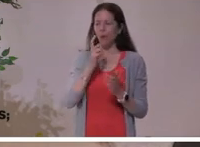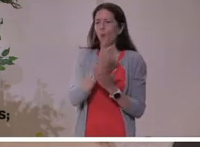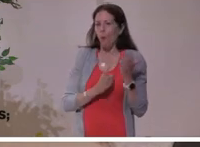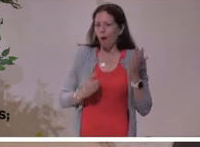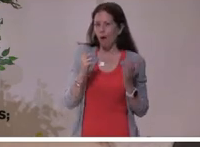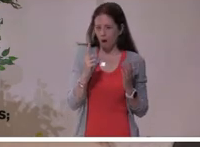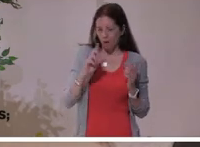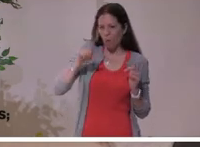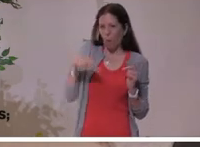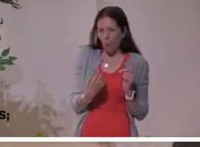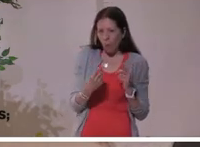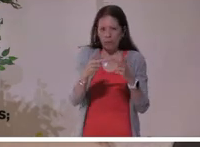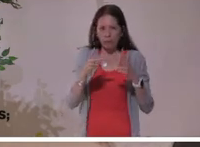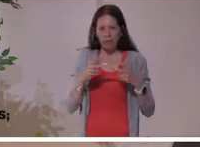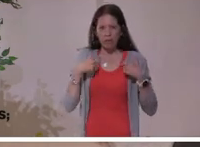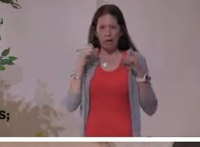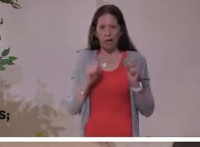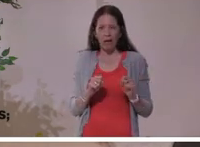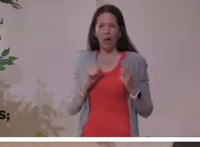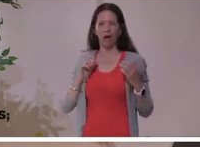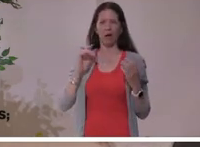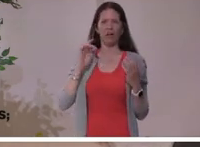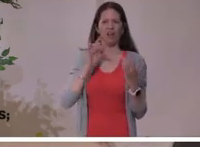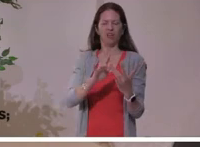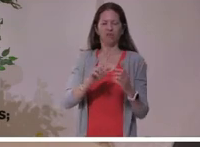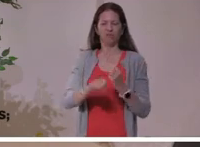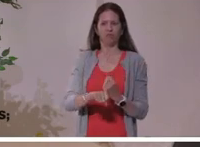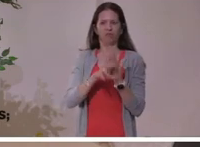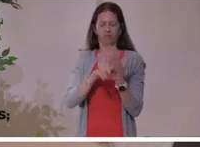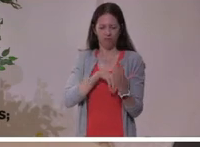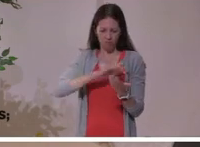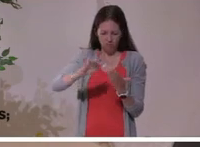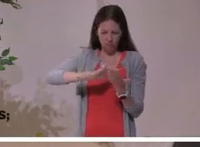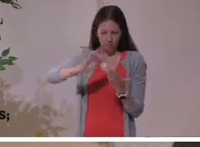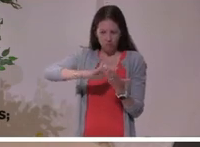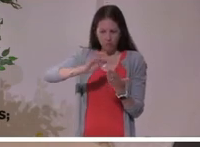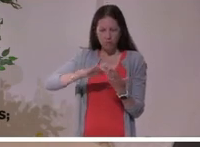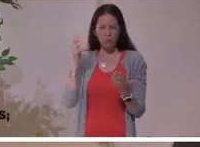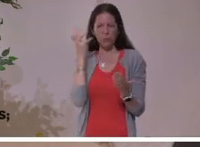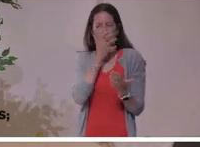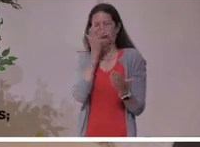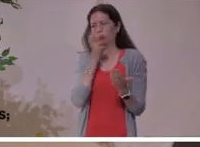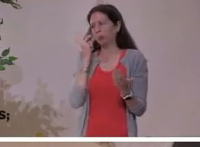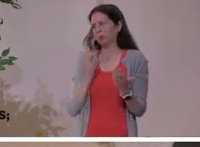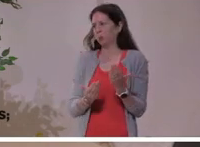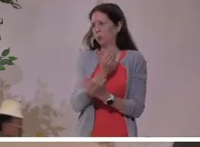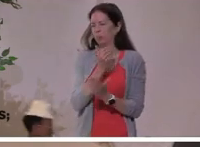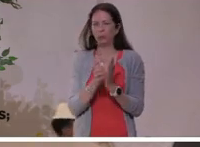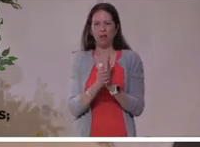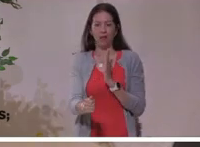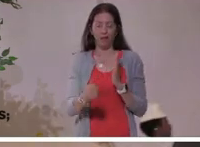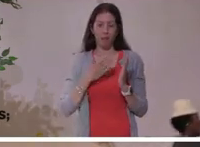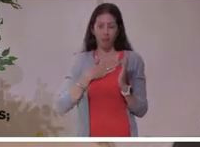one of the only outlets where I'm able to find new talent. Like, my algorithm is like bananas, it's crazy what